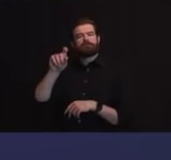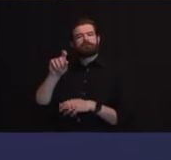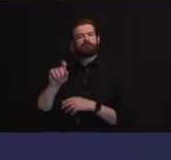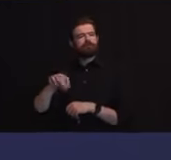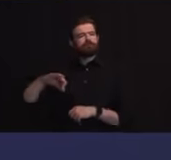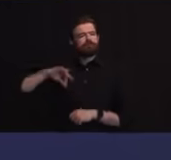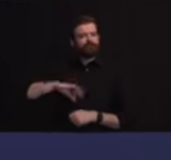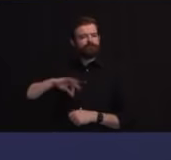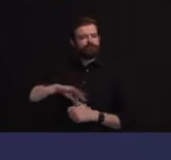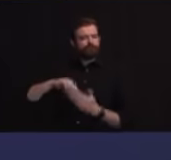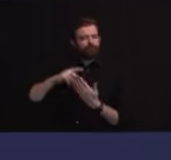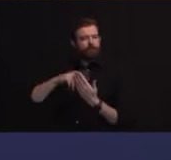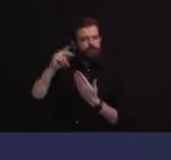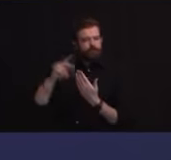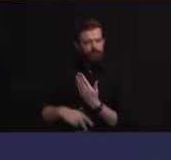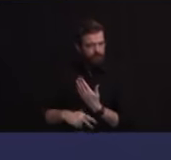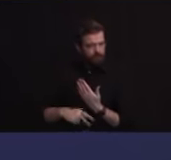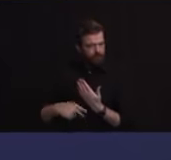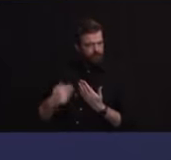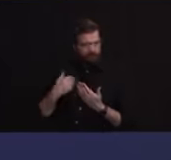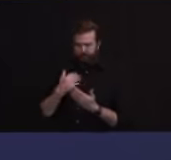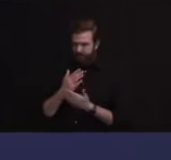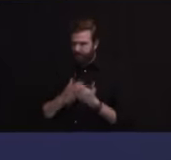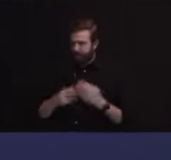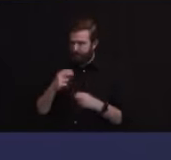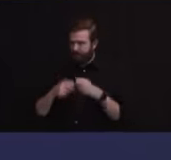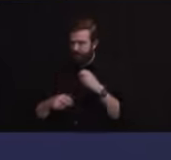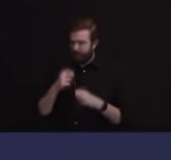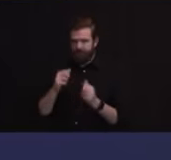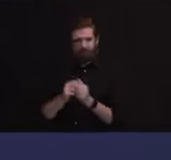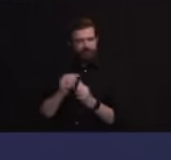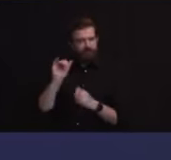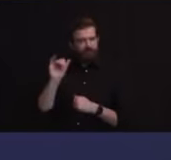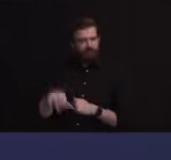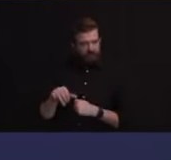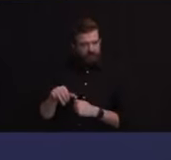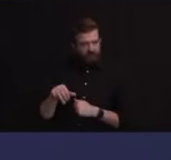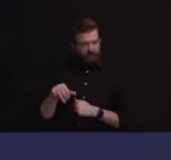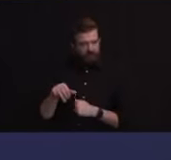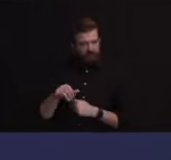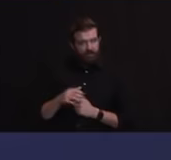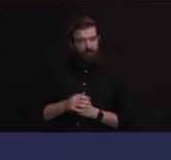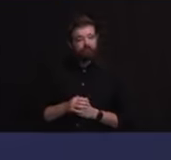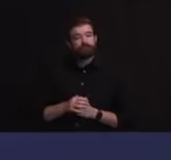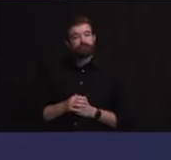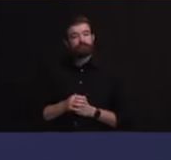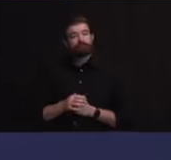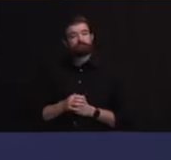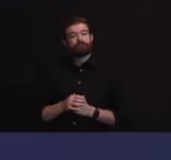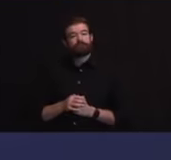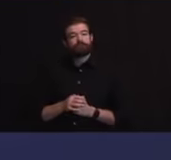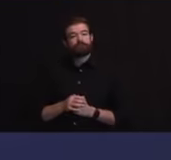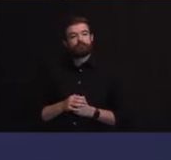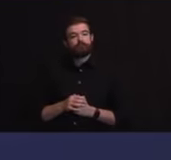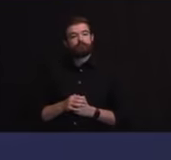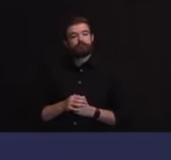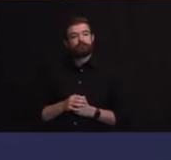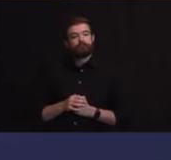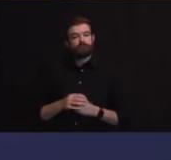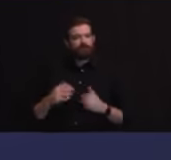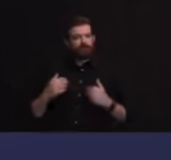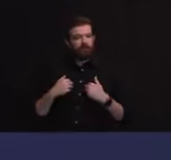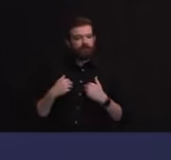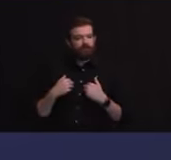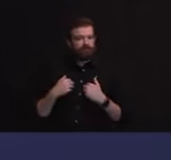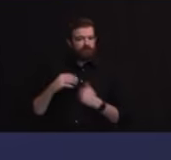problems related to Camden, which begs the question, we have a mayoral primary going on. You going to make any endorsement in that